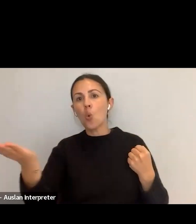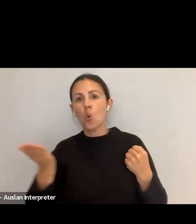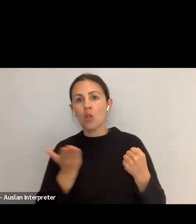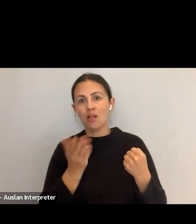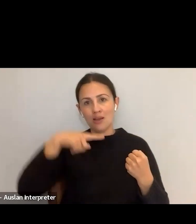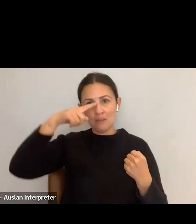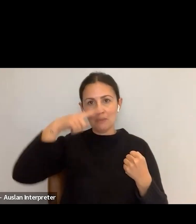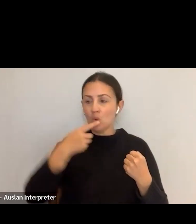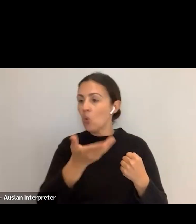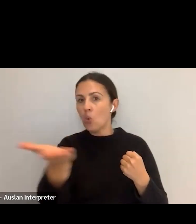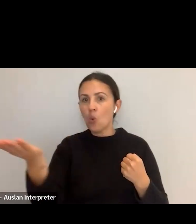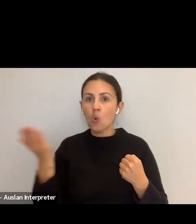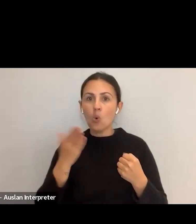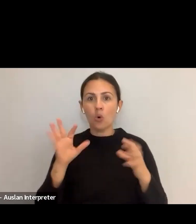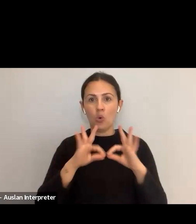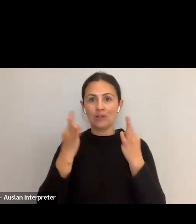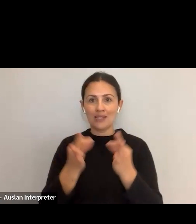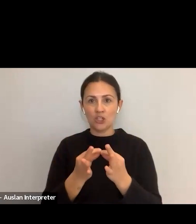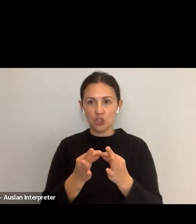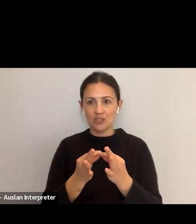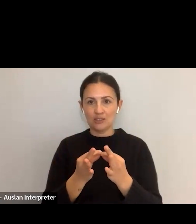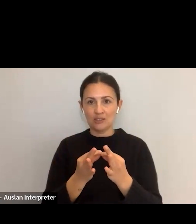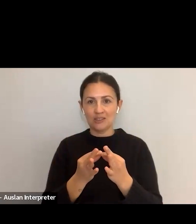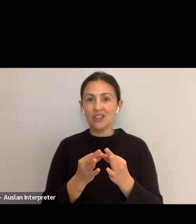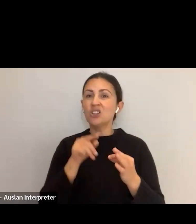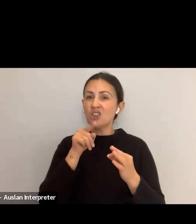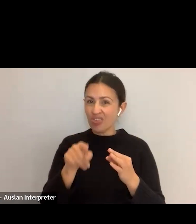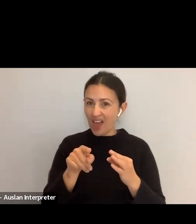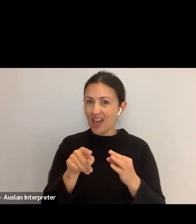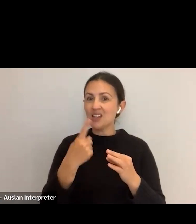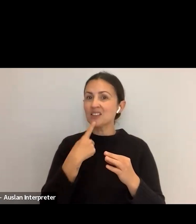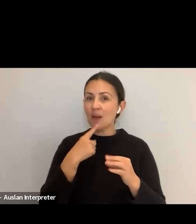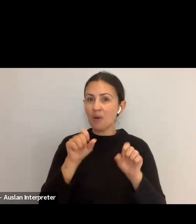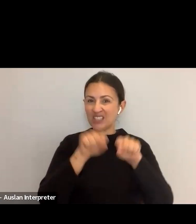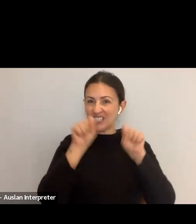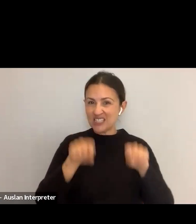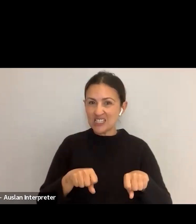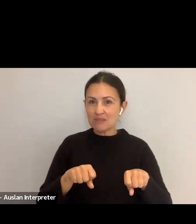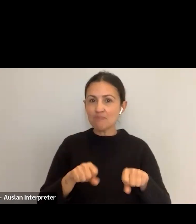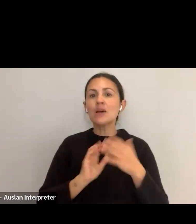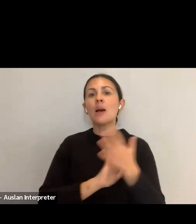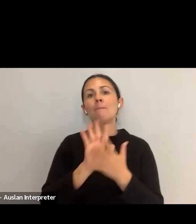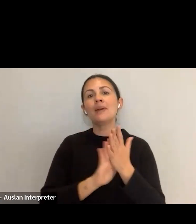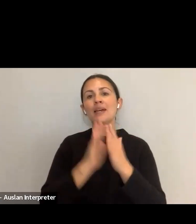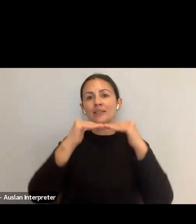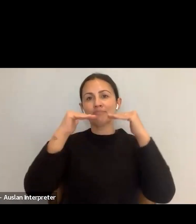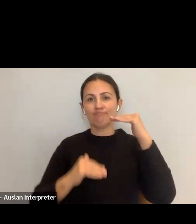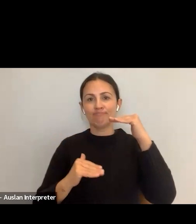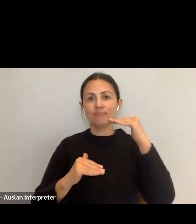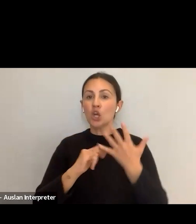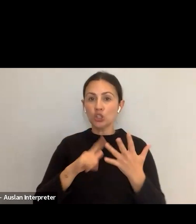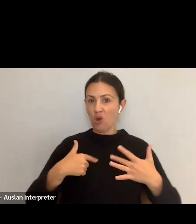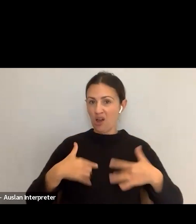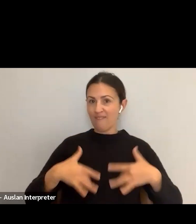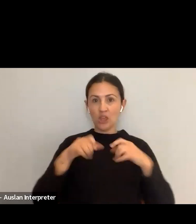application process, the assessment process, and ultimately in where those funds are allocated. So the system is broken.